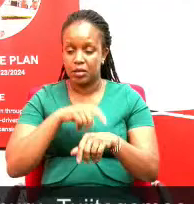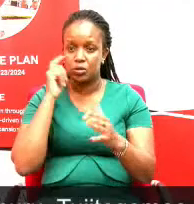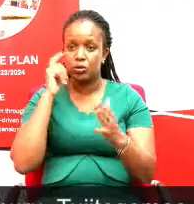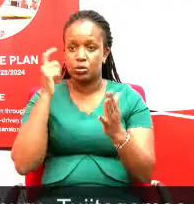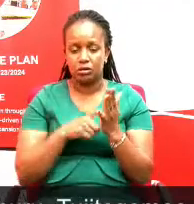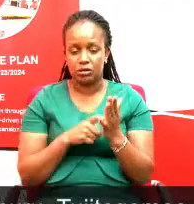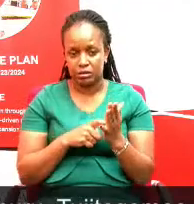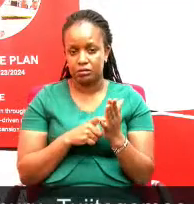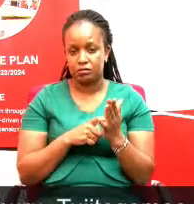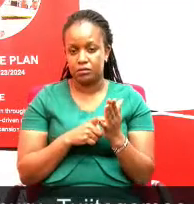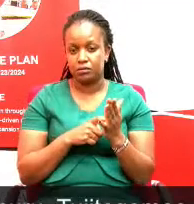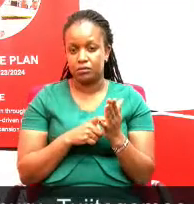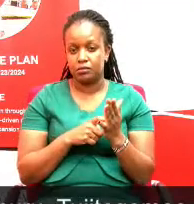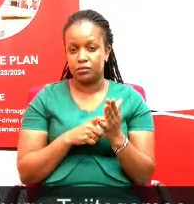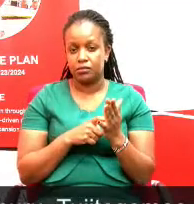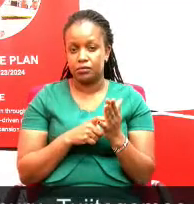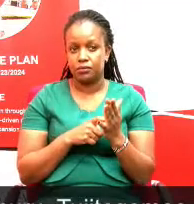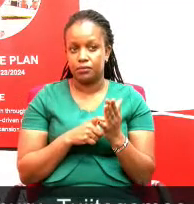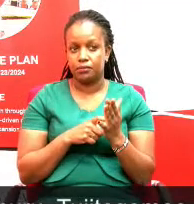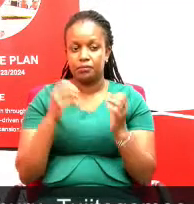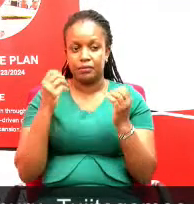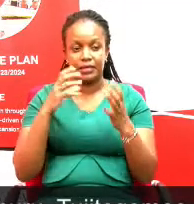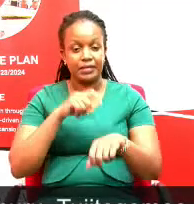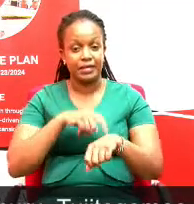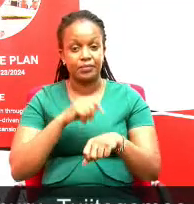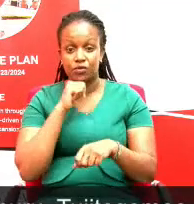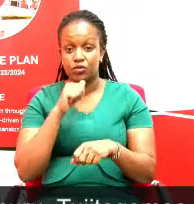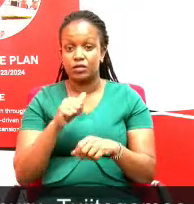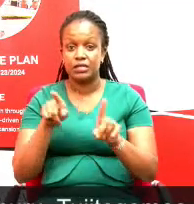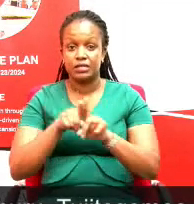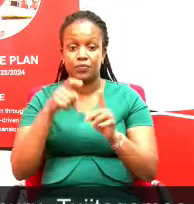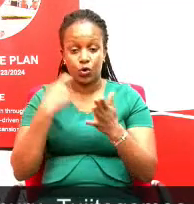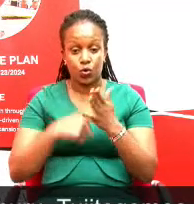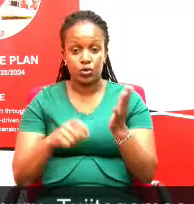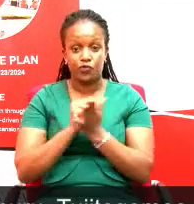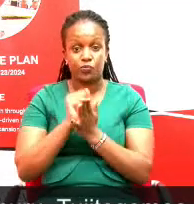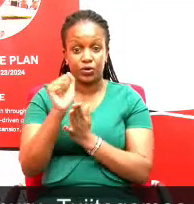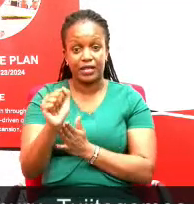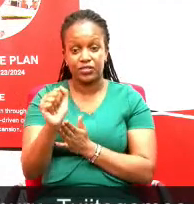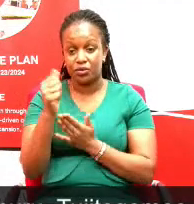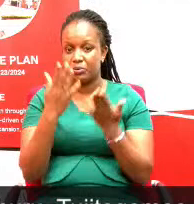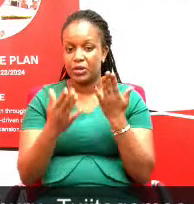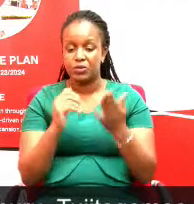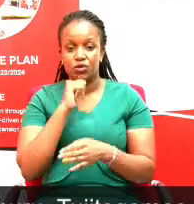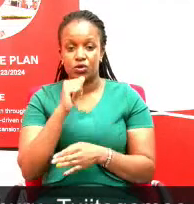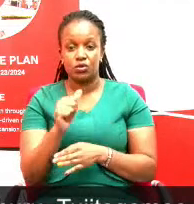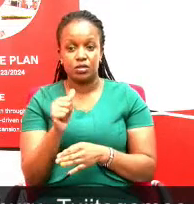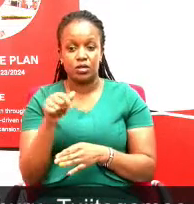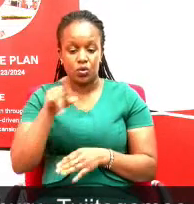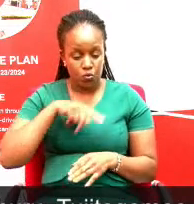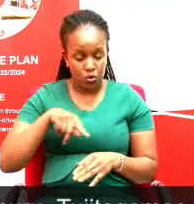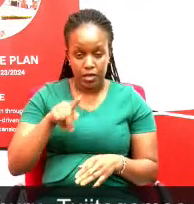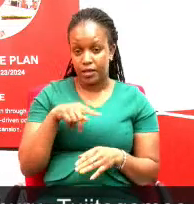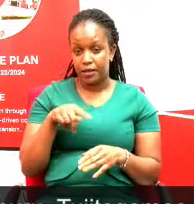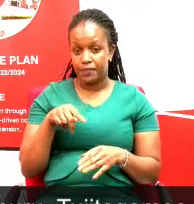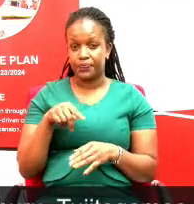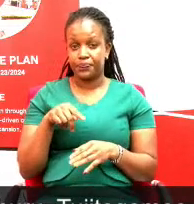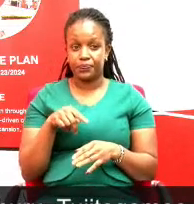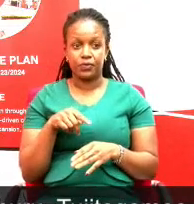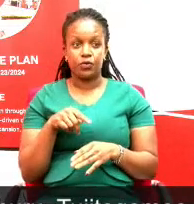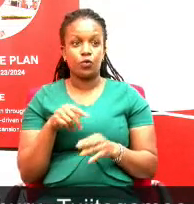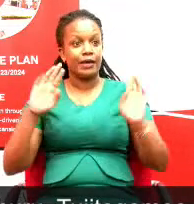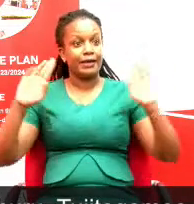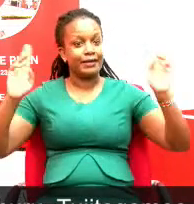times not. Whether this one reduces the cost of production, it maybe doesn't. We were really